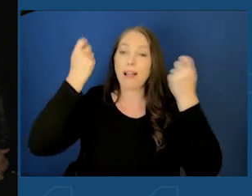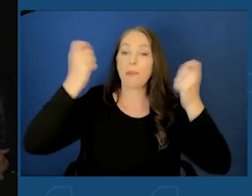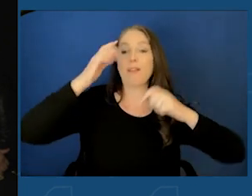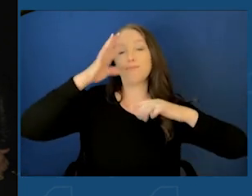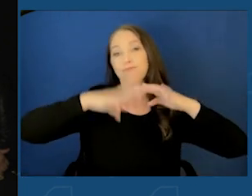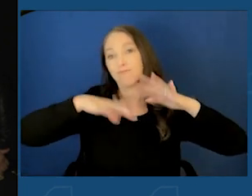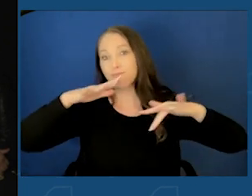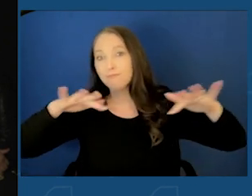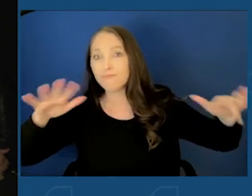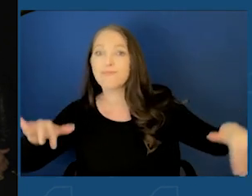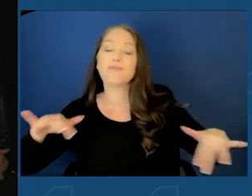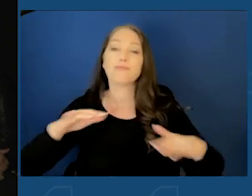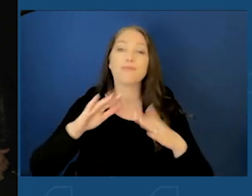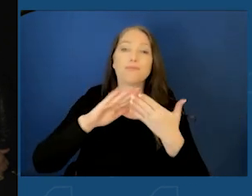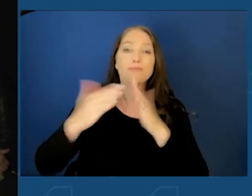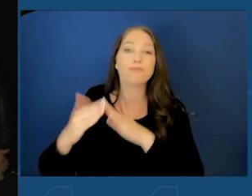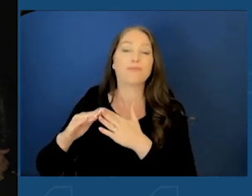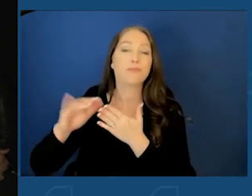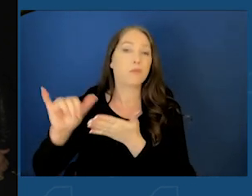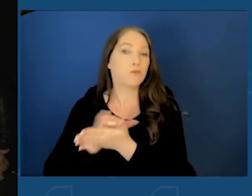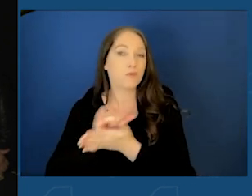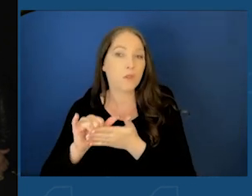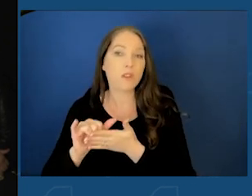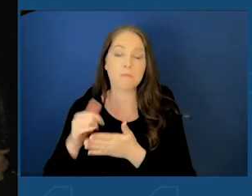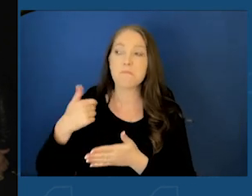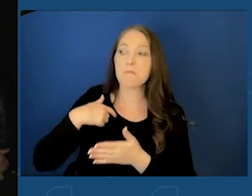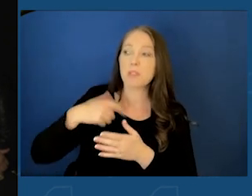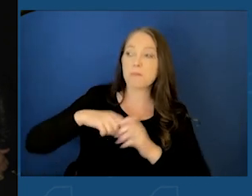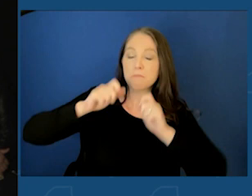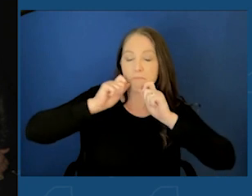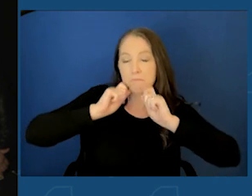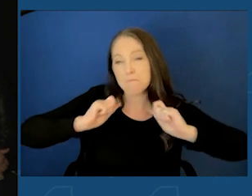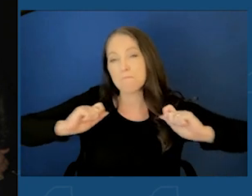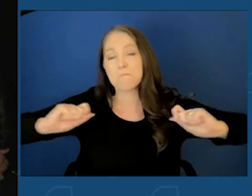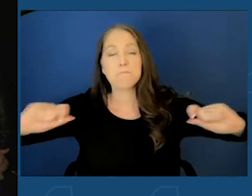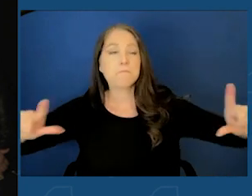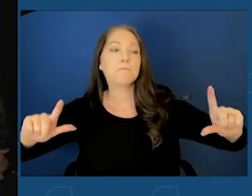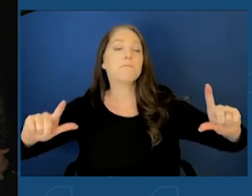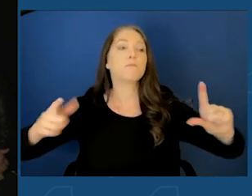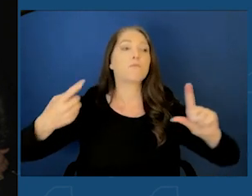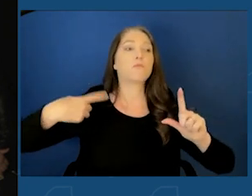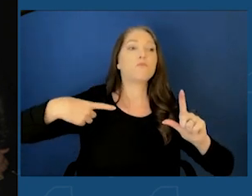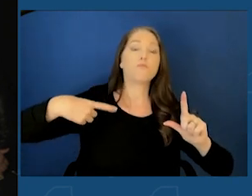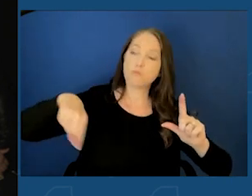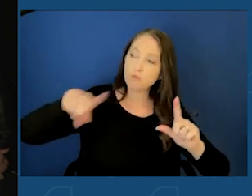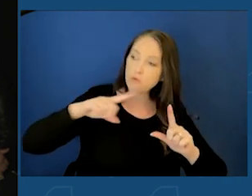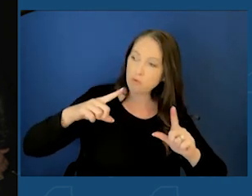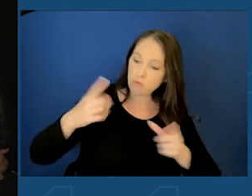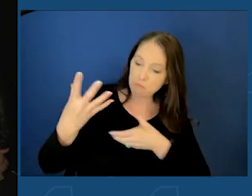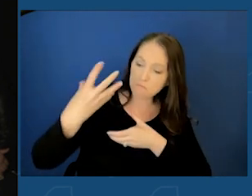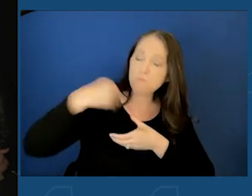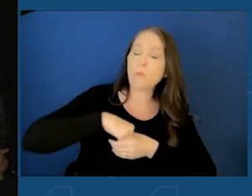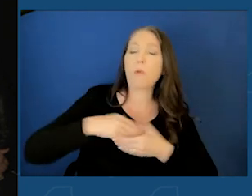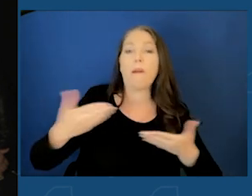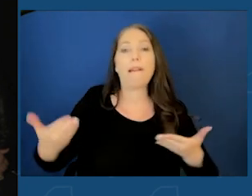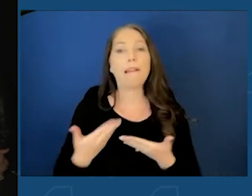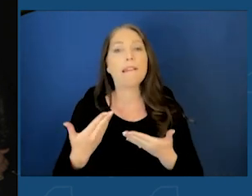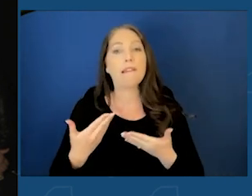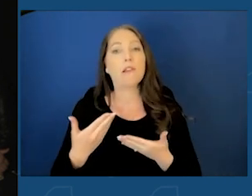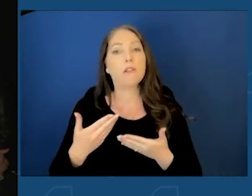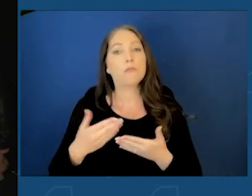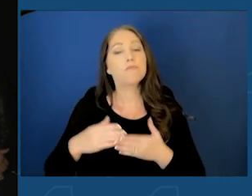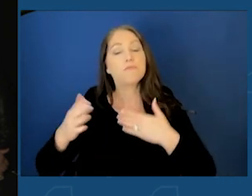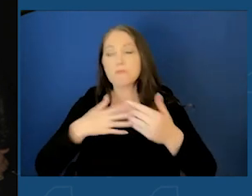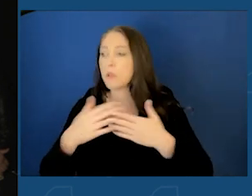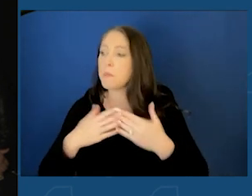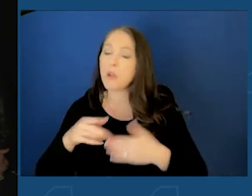message to immigrant New Yorkers that they have an important place in our city and our state. Regardless of where your family comes from, New York